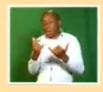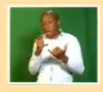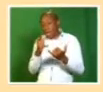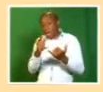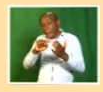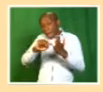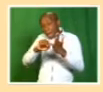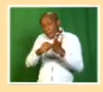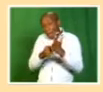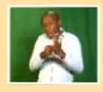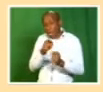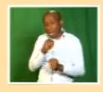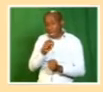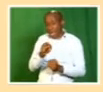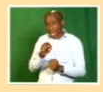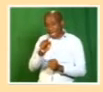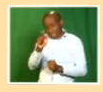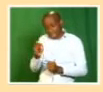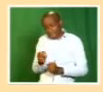point,